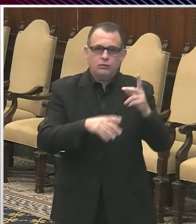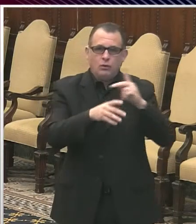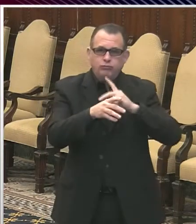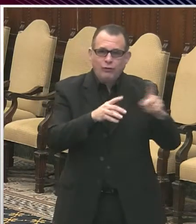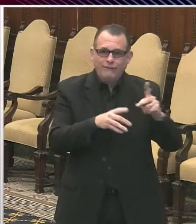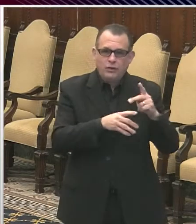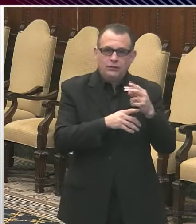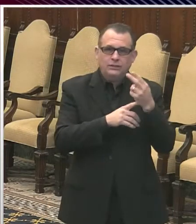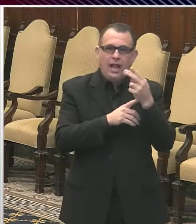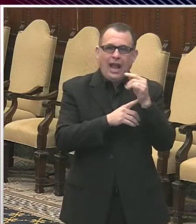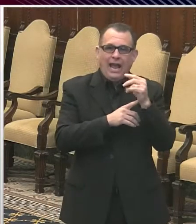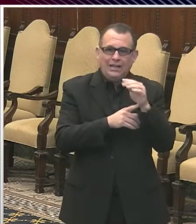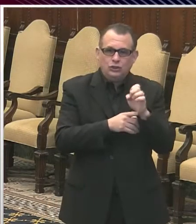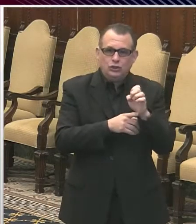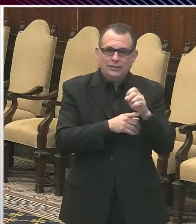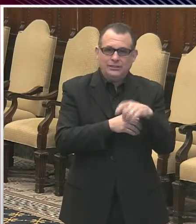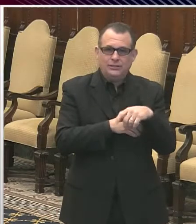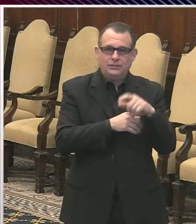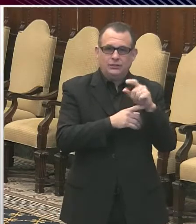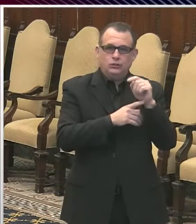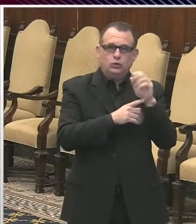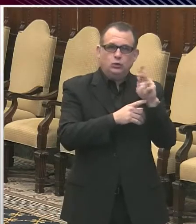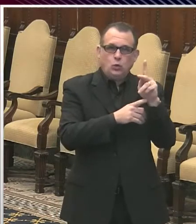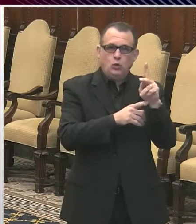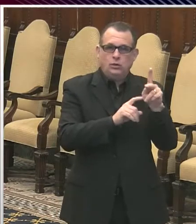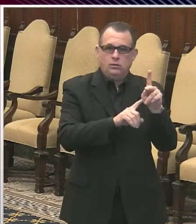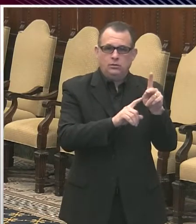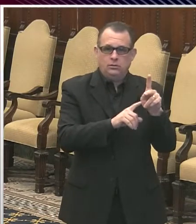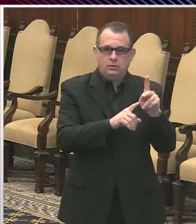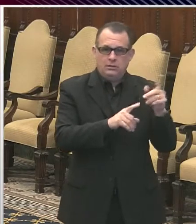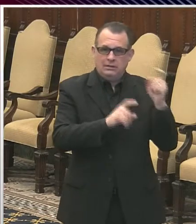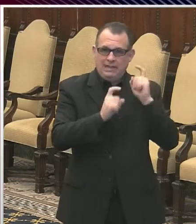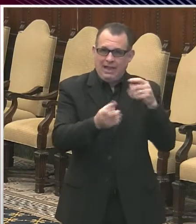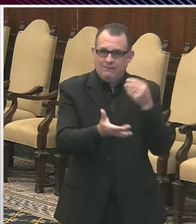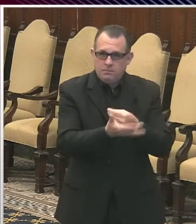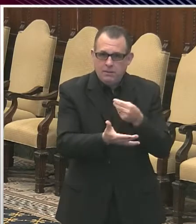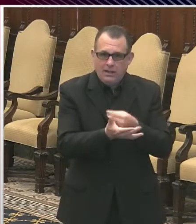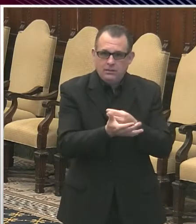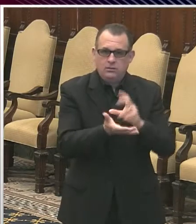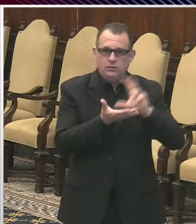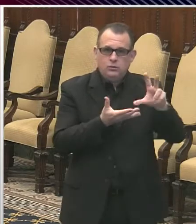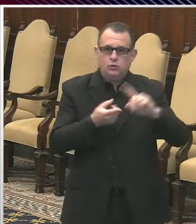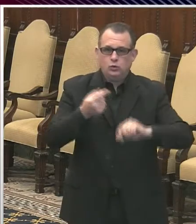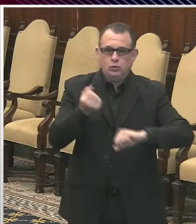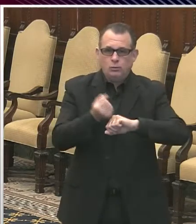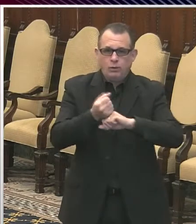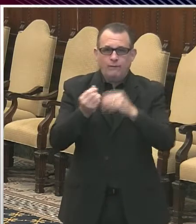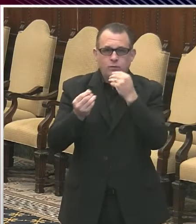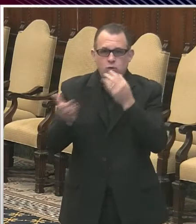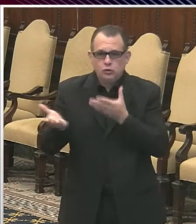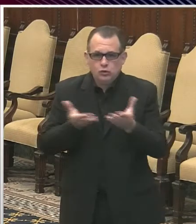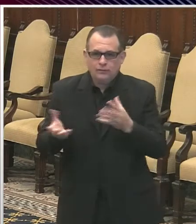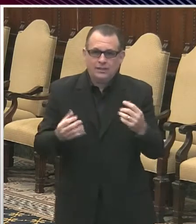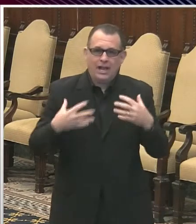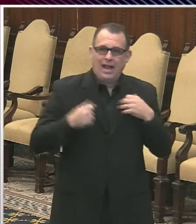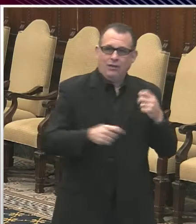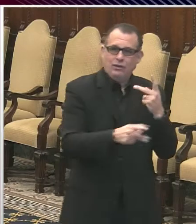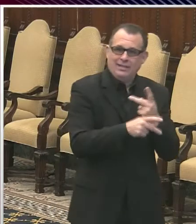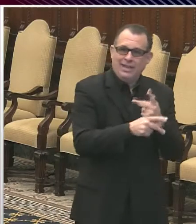made a $100,000 donation to Off Their Plate, an organization that supports both the food service and healthcare